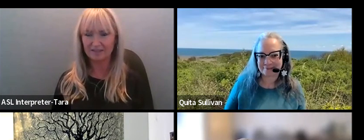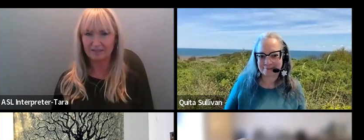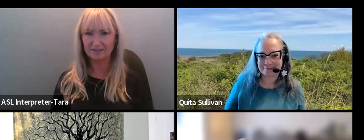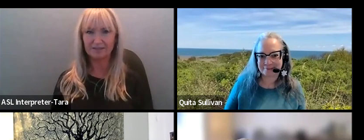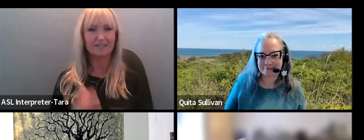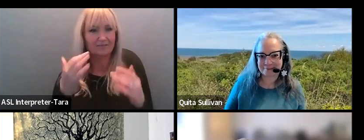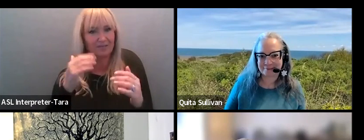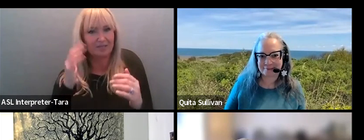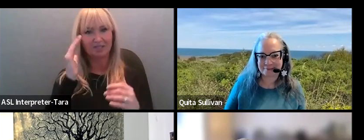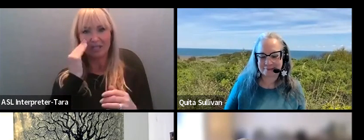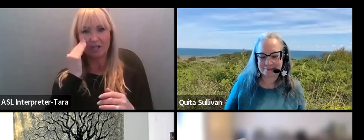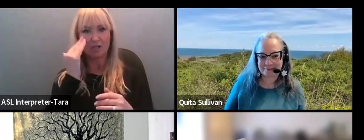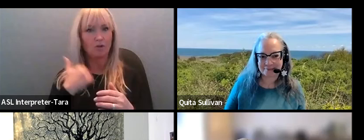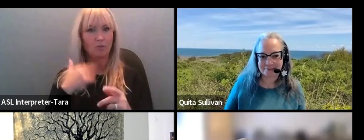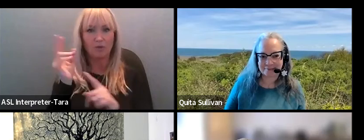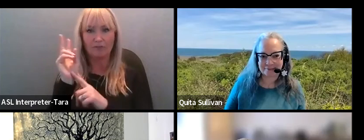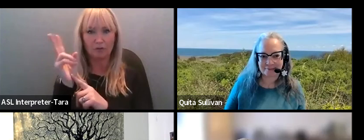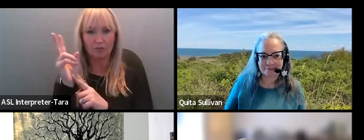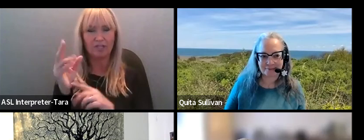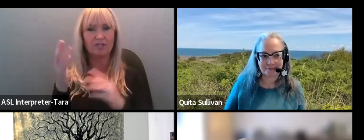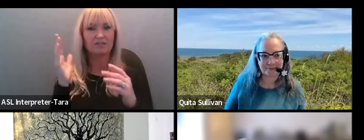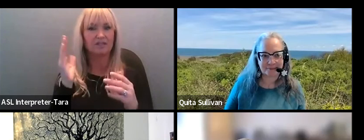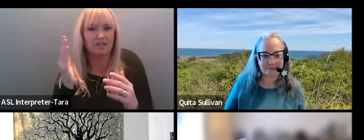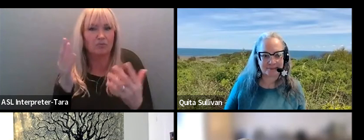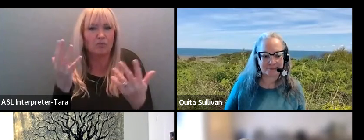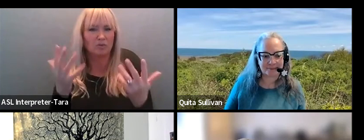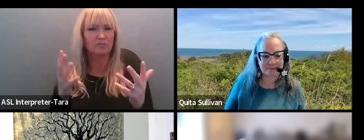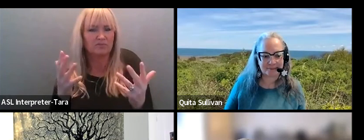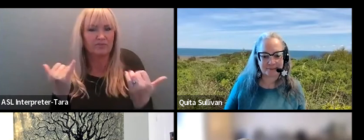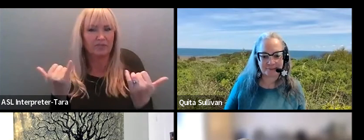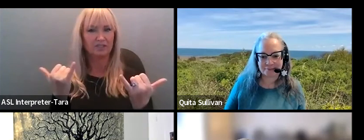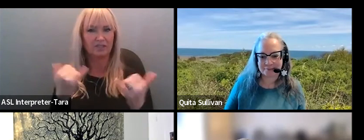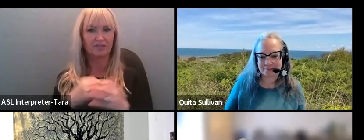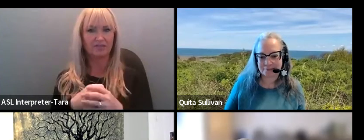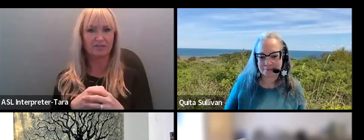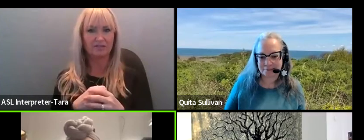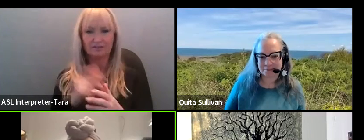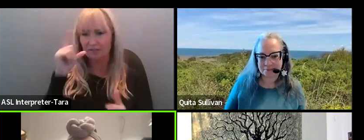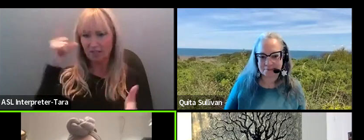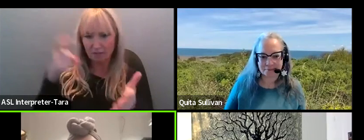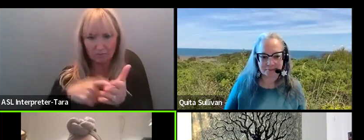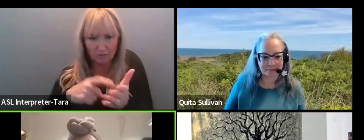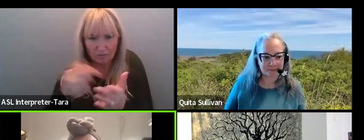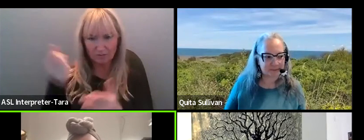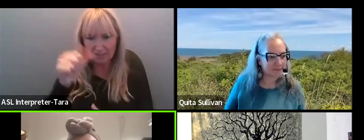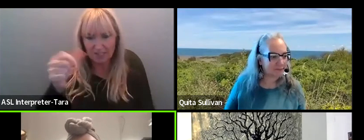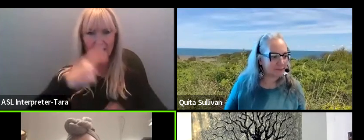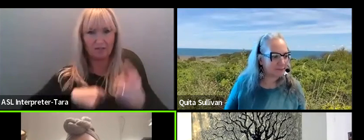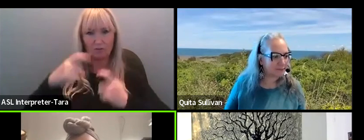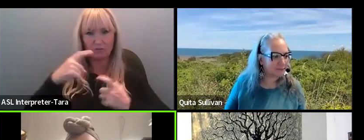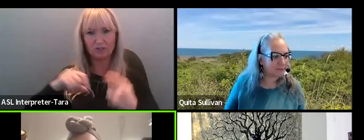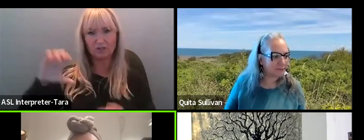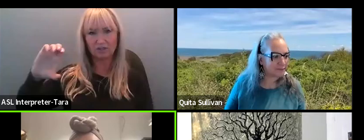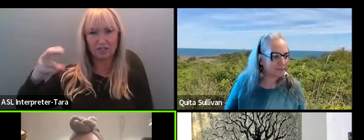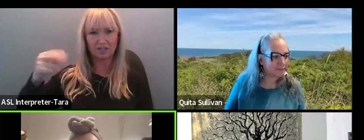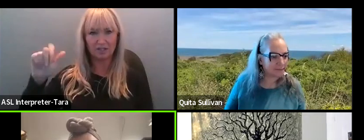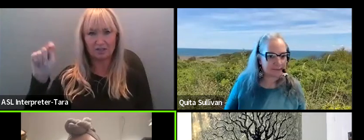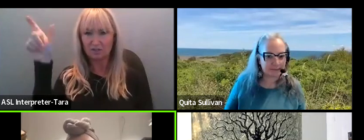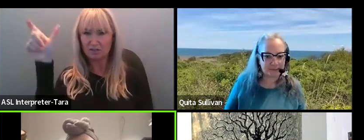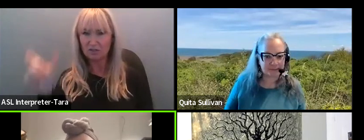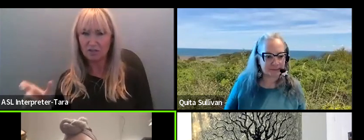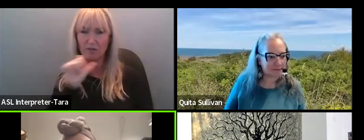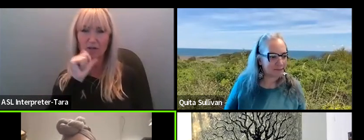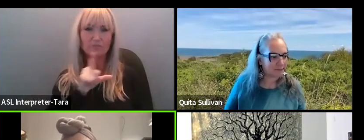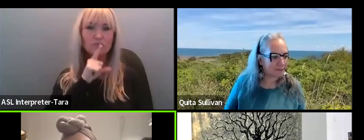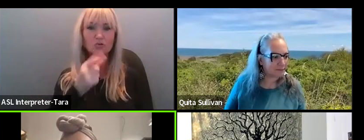have 2 minutes and we're closing off now. I don't see any questions in the chat, but I wasn't sure if there were any